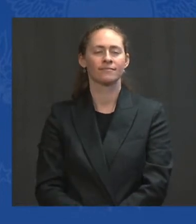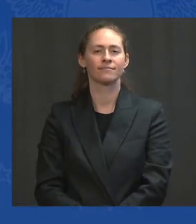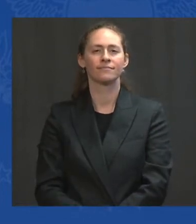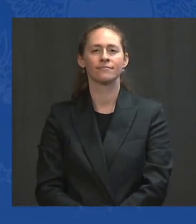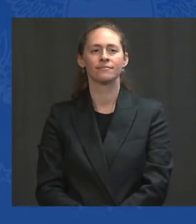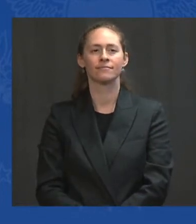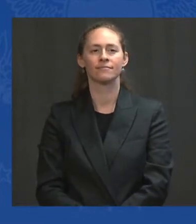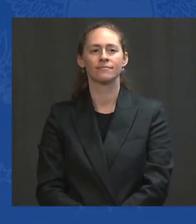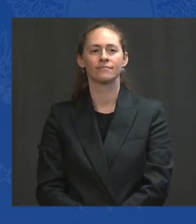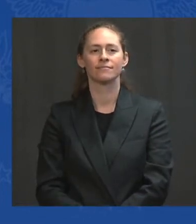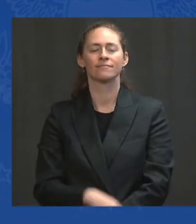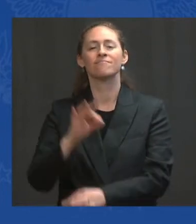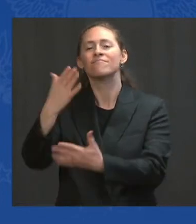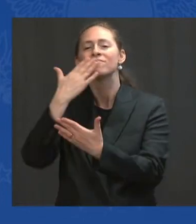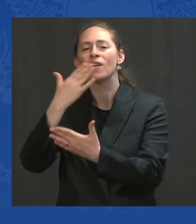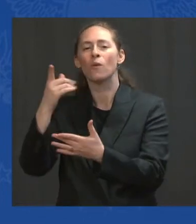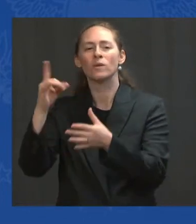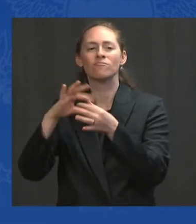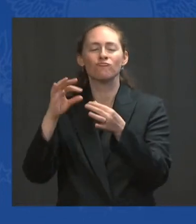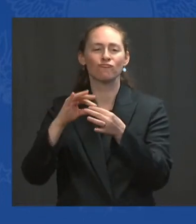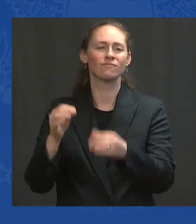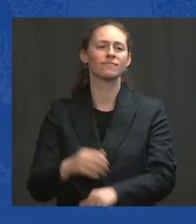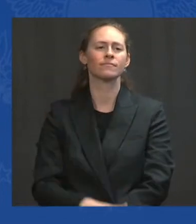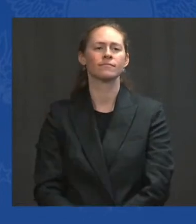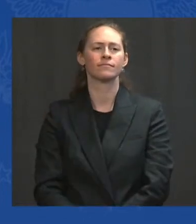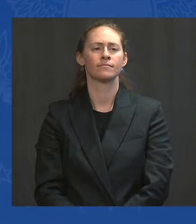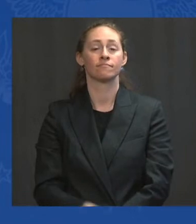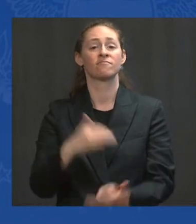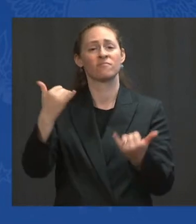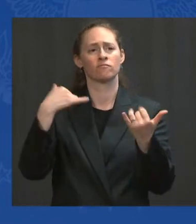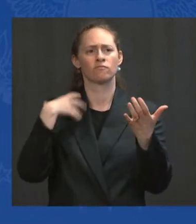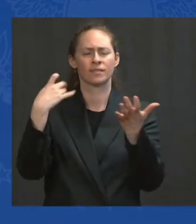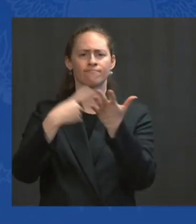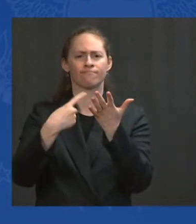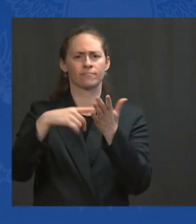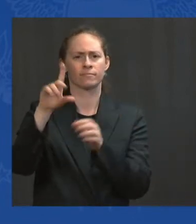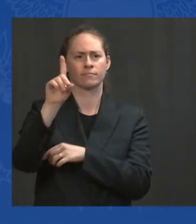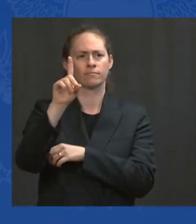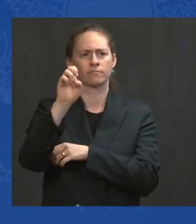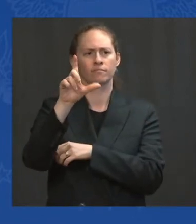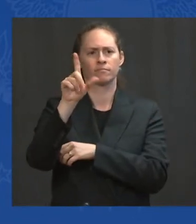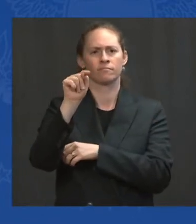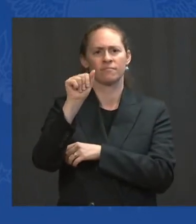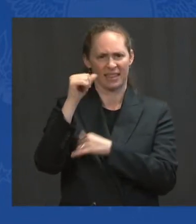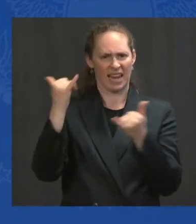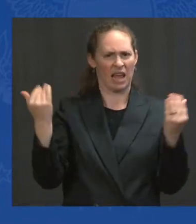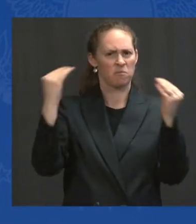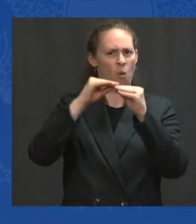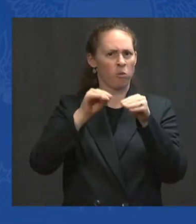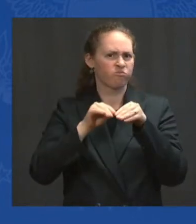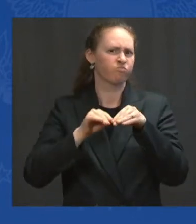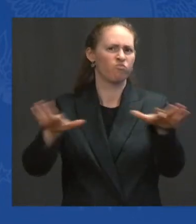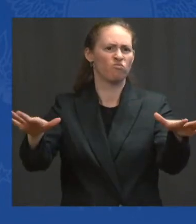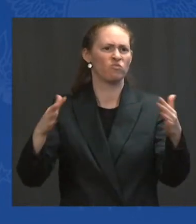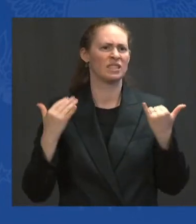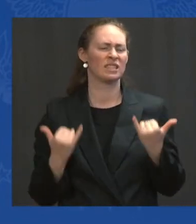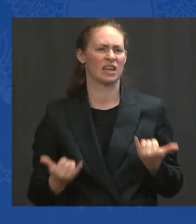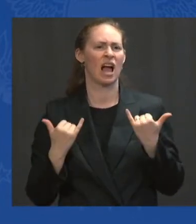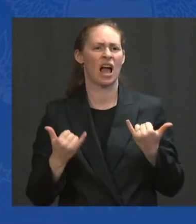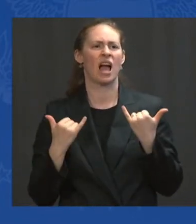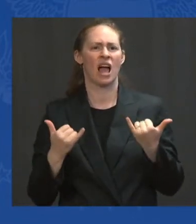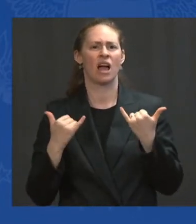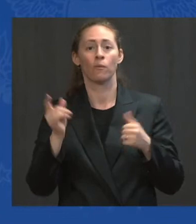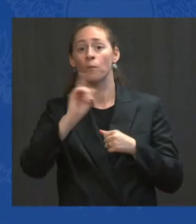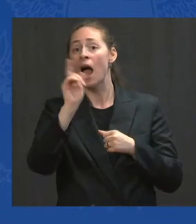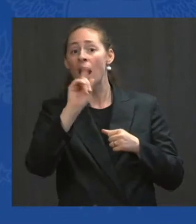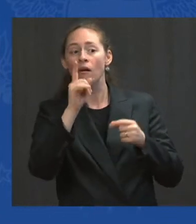Dr. Walensky, the Delta variant is assuming more and more dominance in this country, particularly in those areas of low